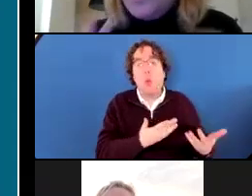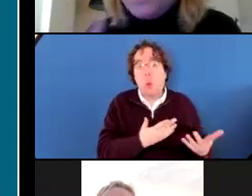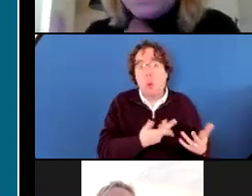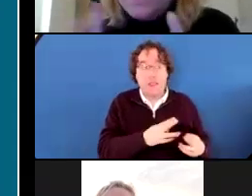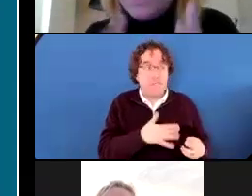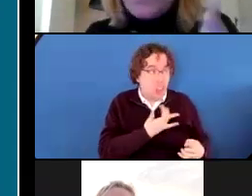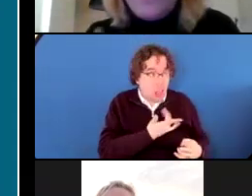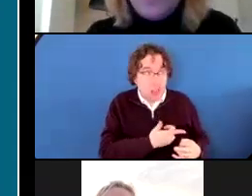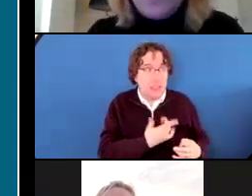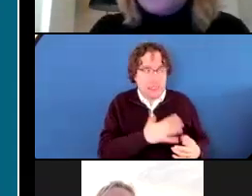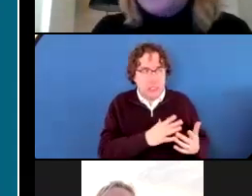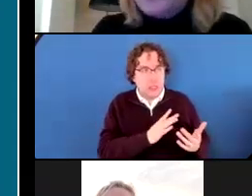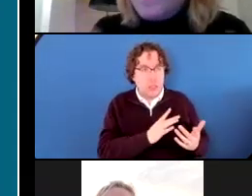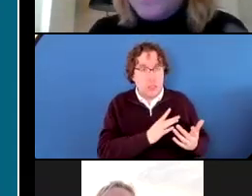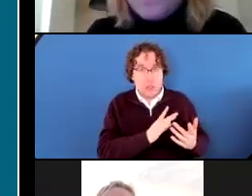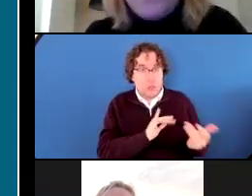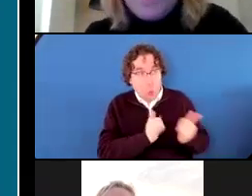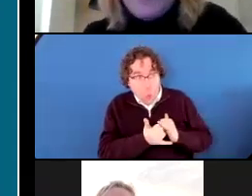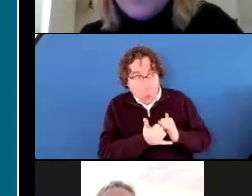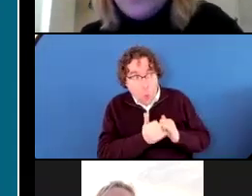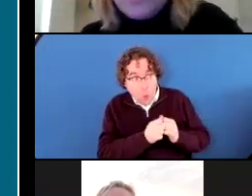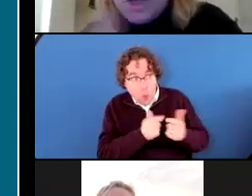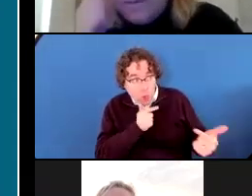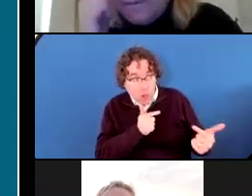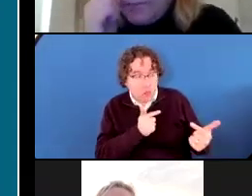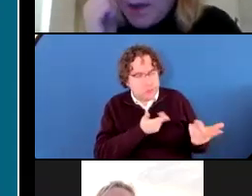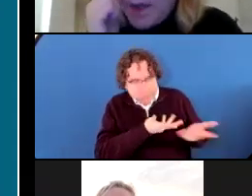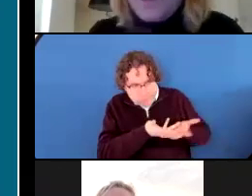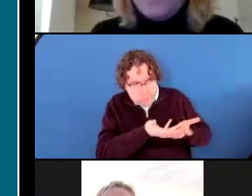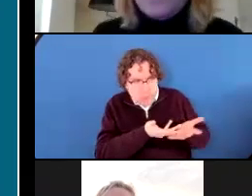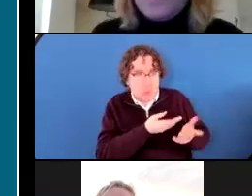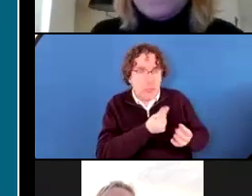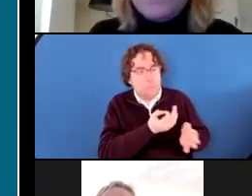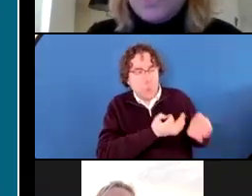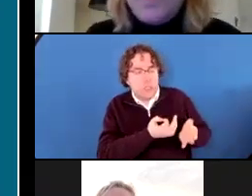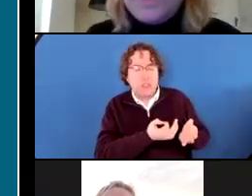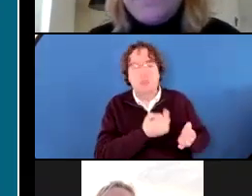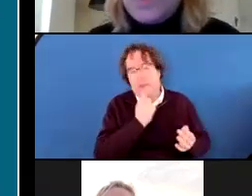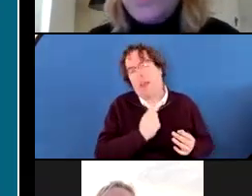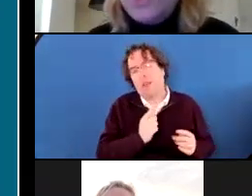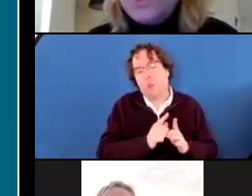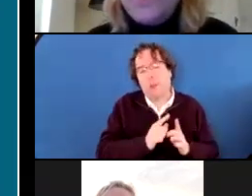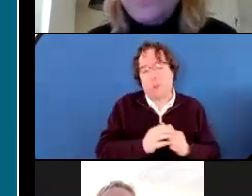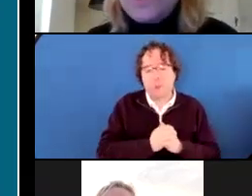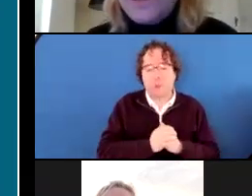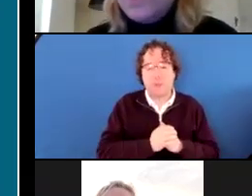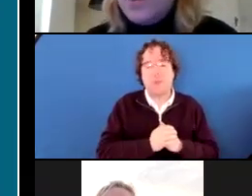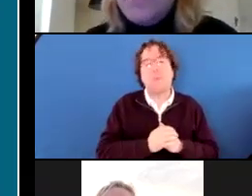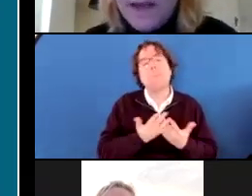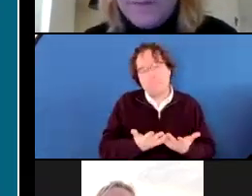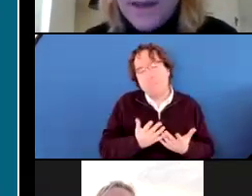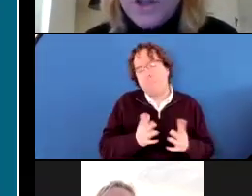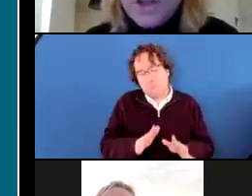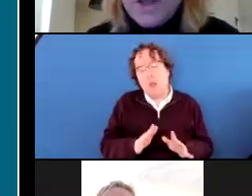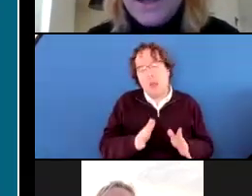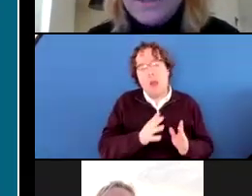of a call to tease through a few questions, then that's something that we can also do. As I've said a couple of times, questions for both stages are